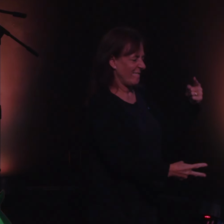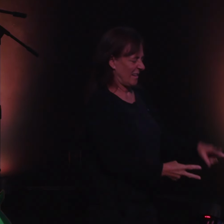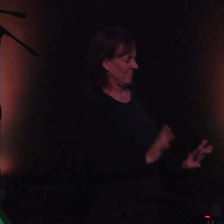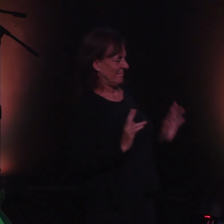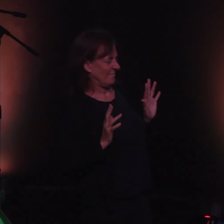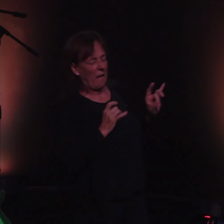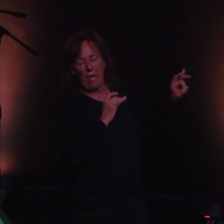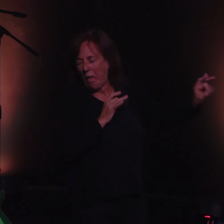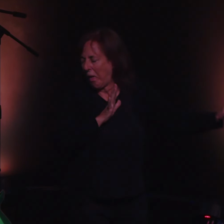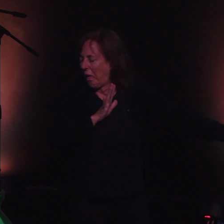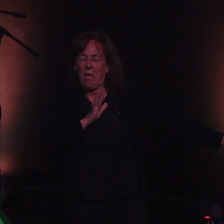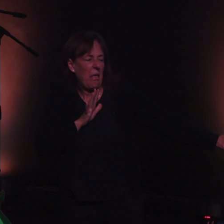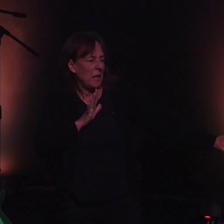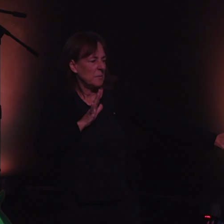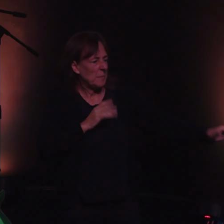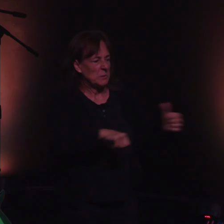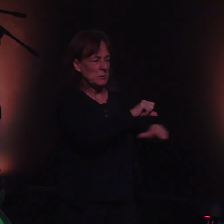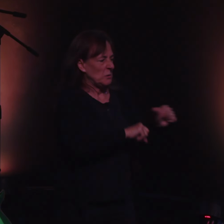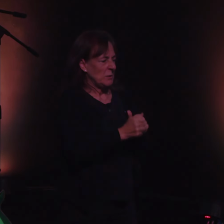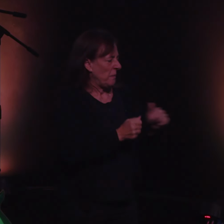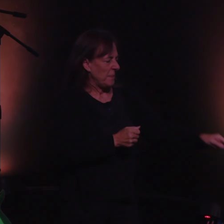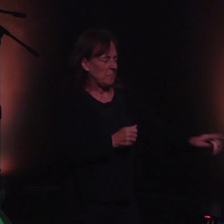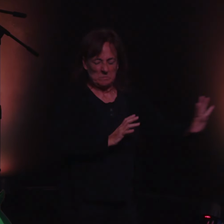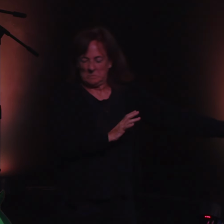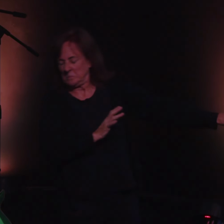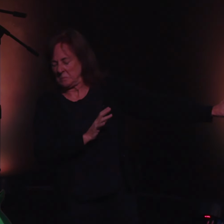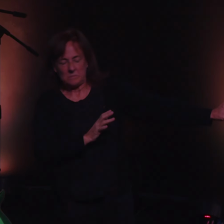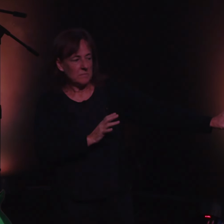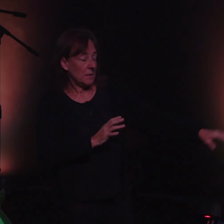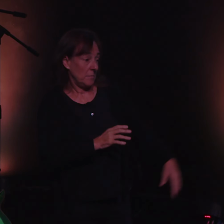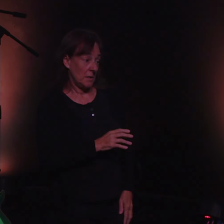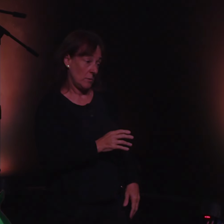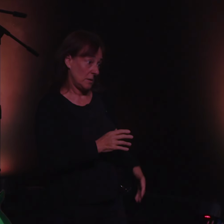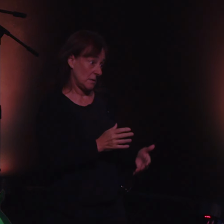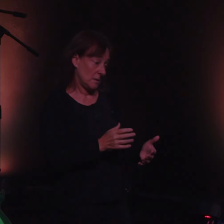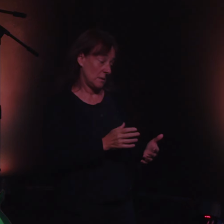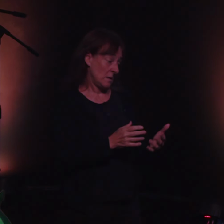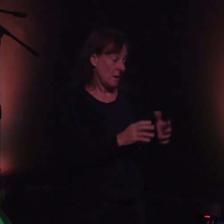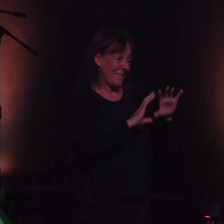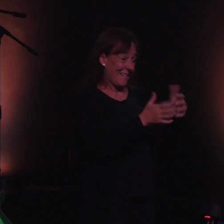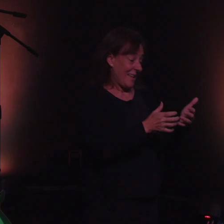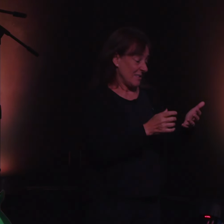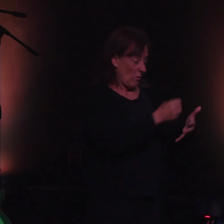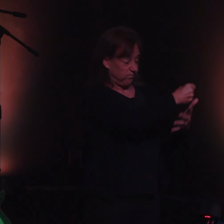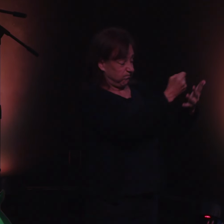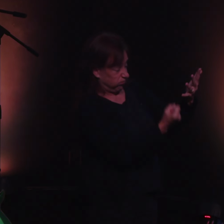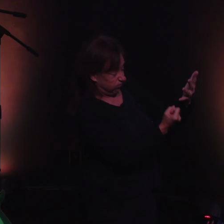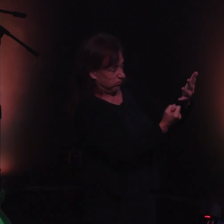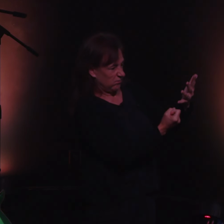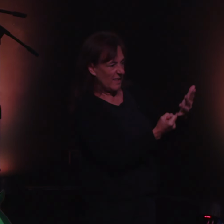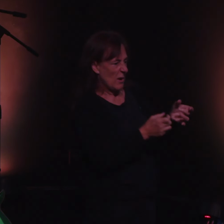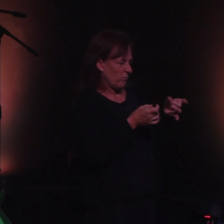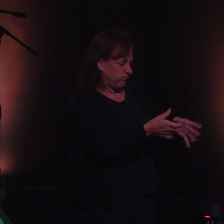lot of things that we think we have bad now, and we do, but there was some class, and there was some ranking, and there were some really despised